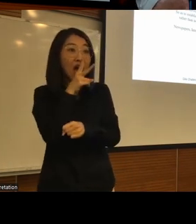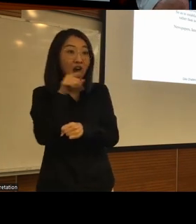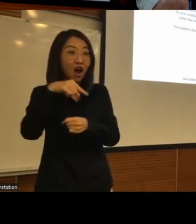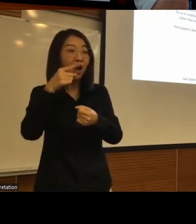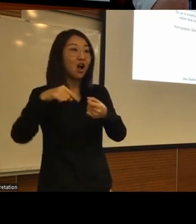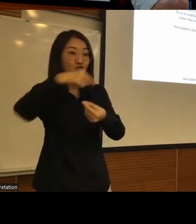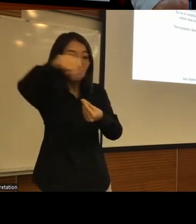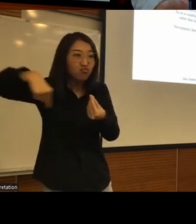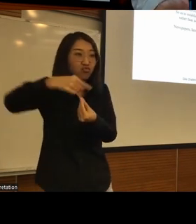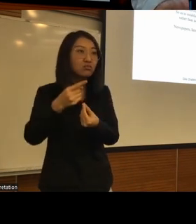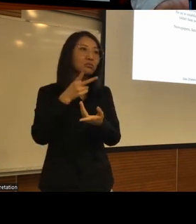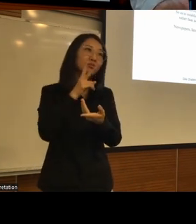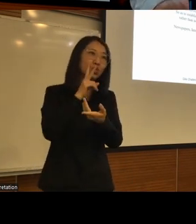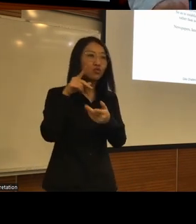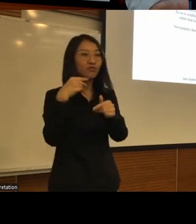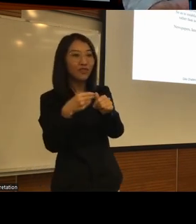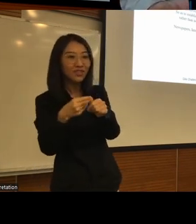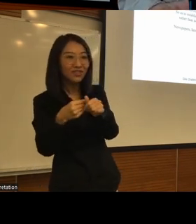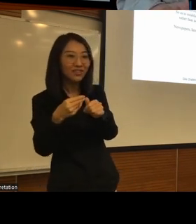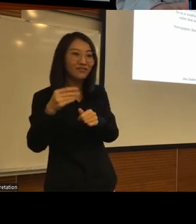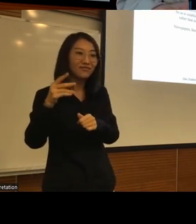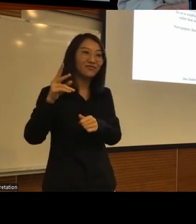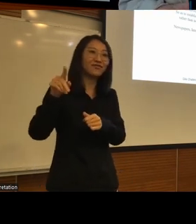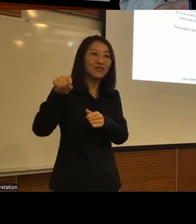you are trained in Venezuela, then